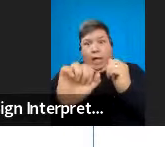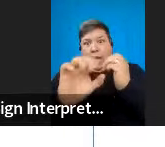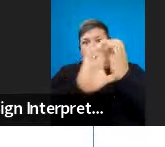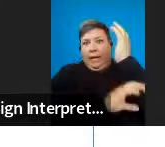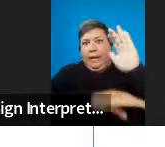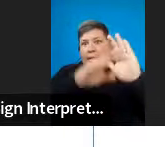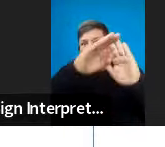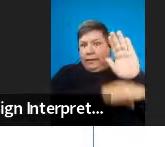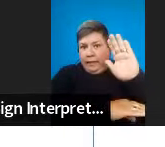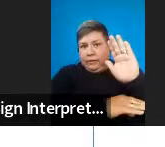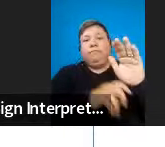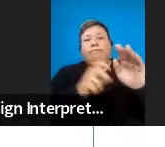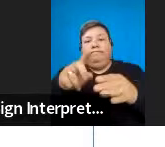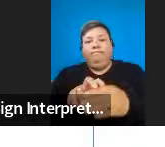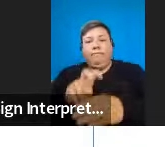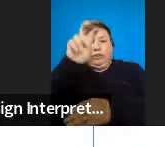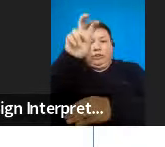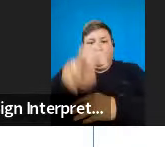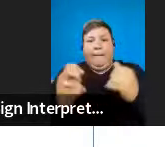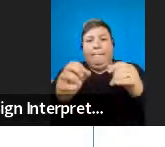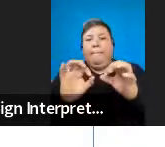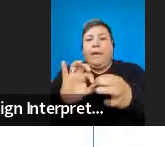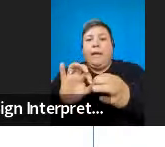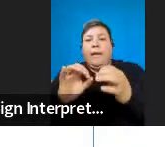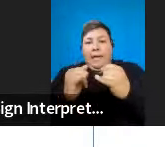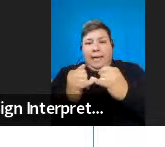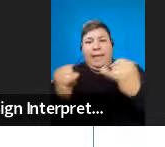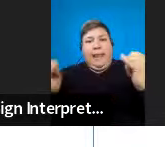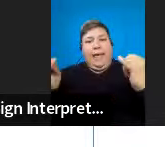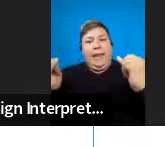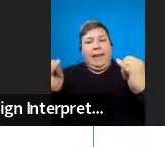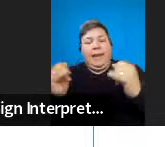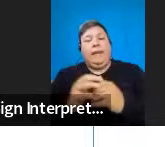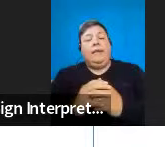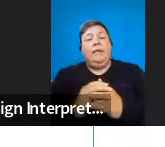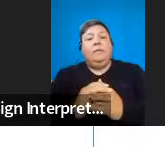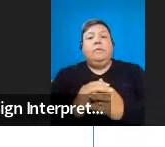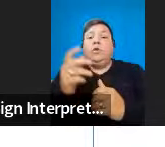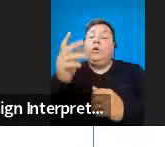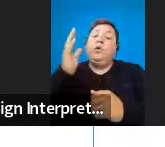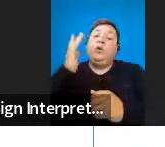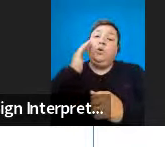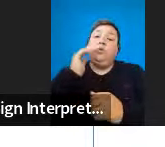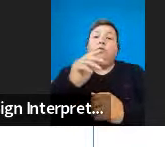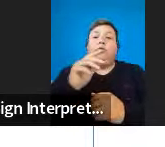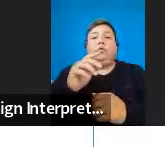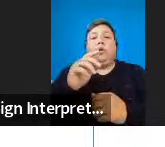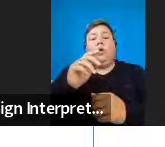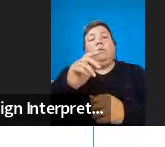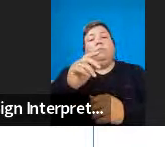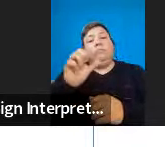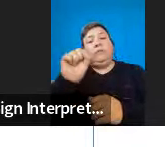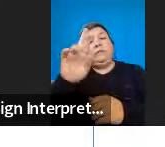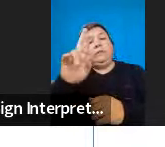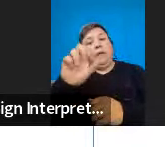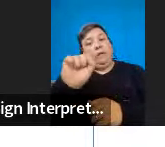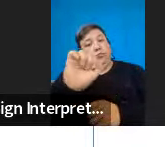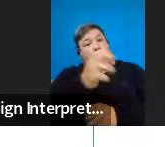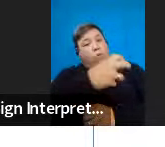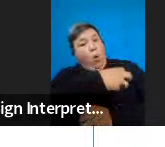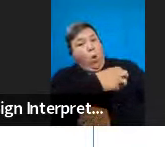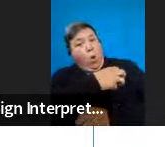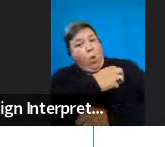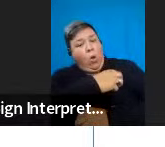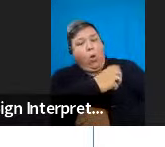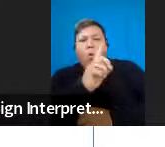application jumps the queue. We also used a unique Sars AEO logo as a benefit. Why is this a